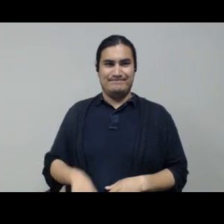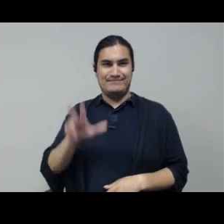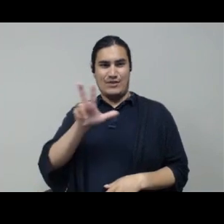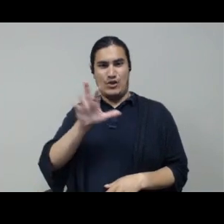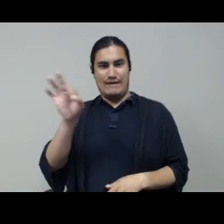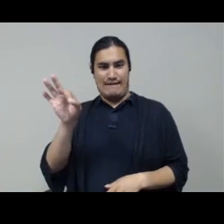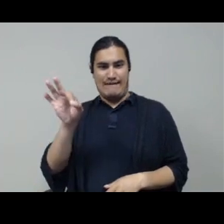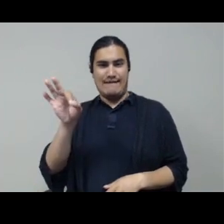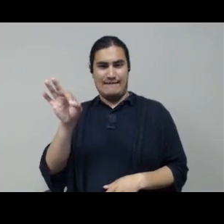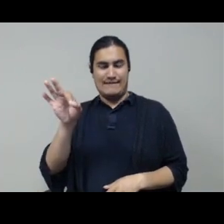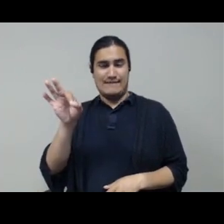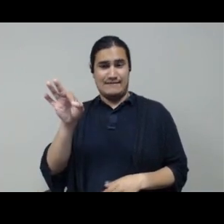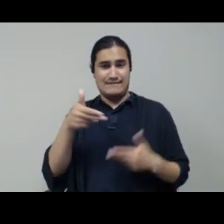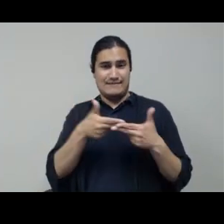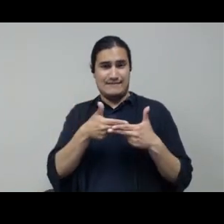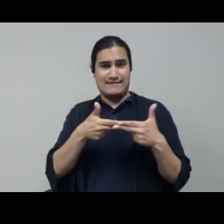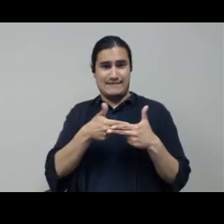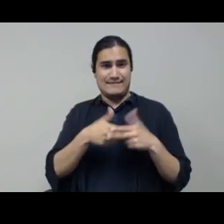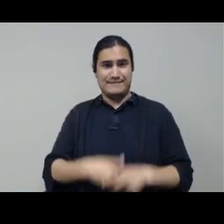39.